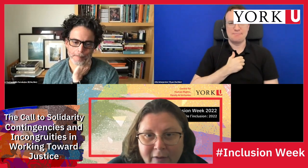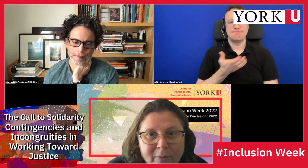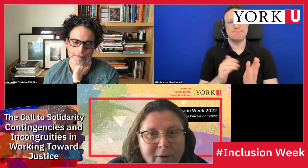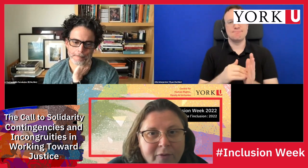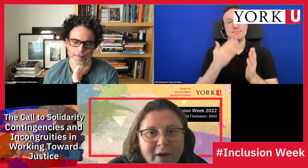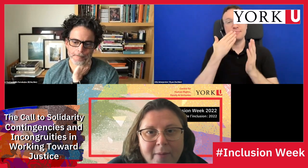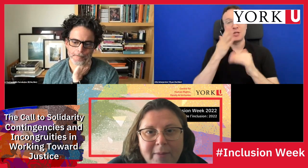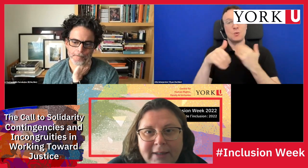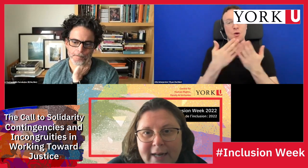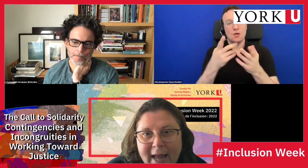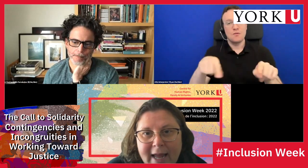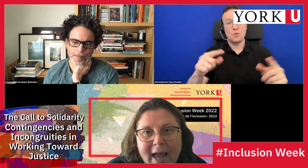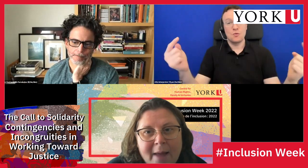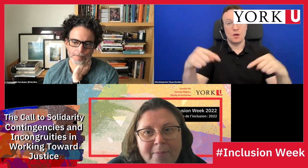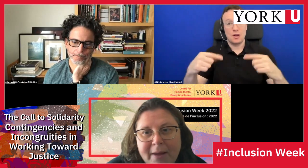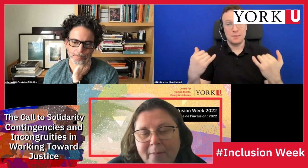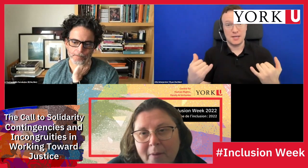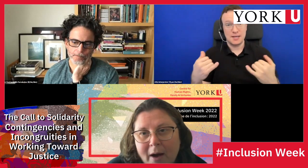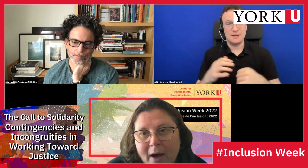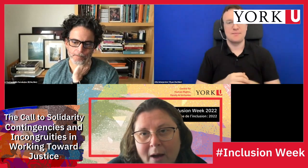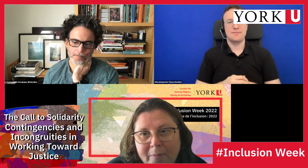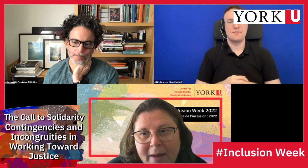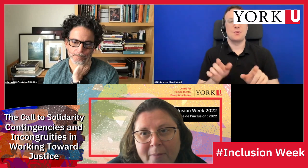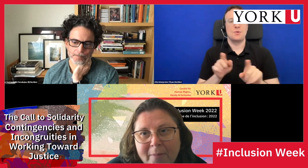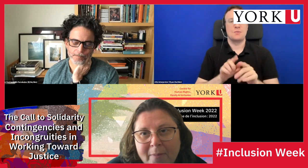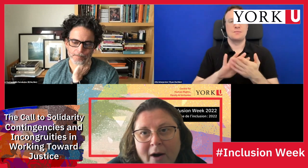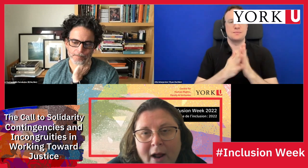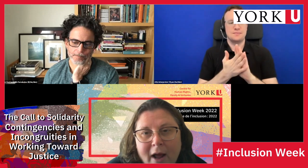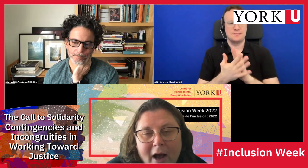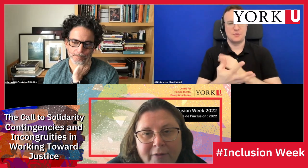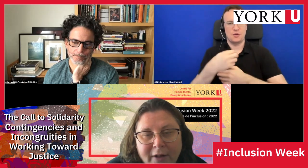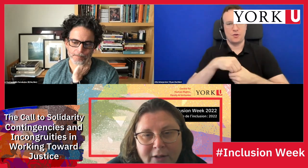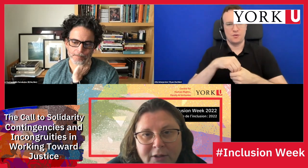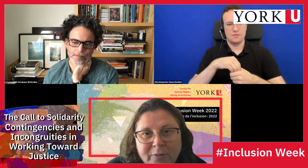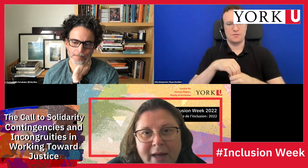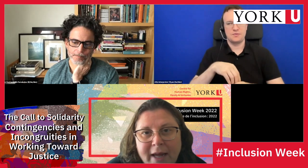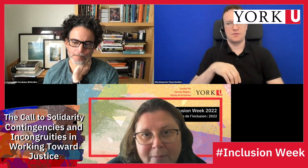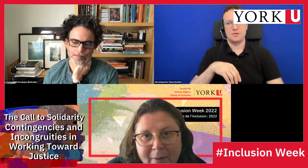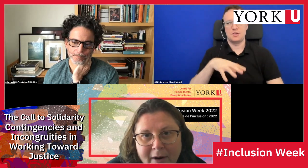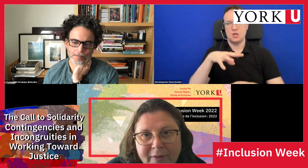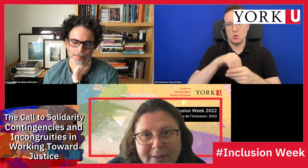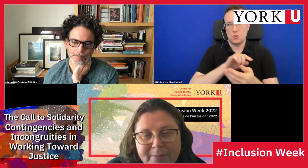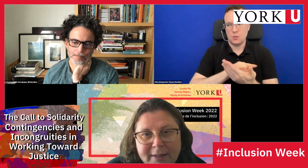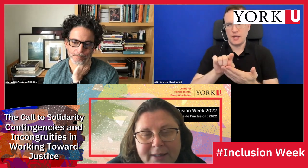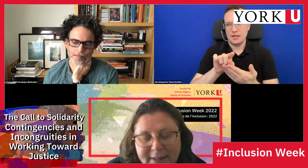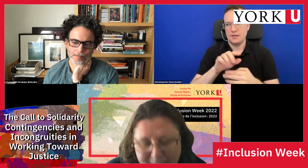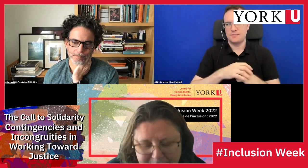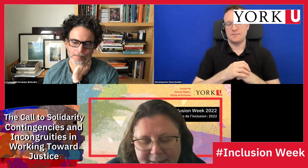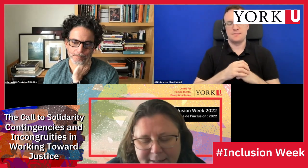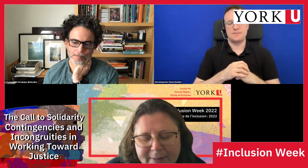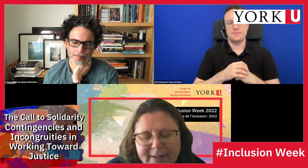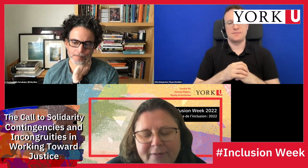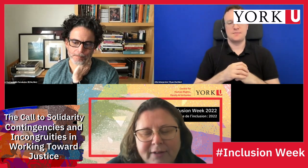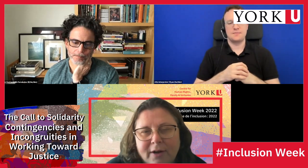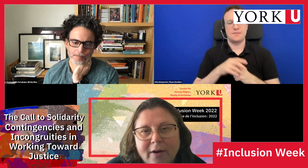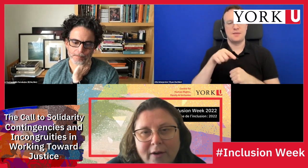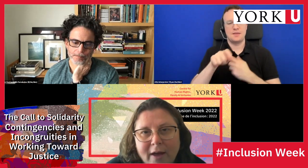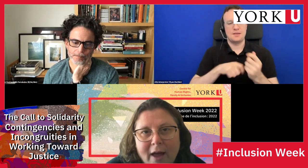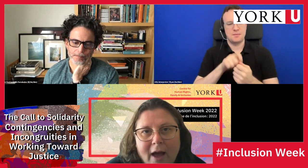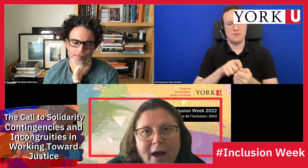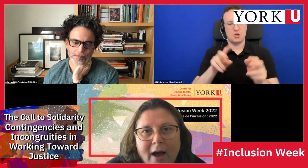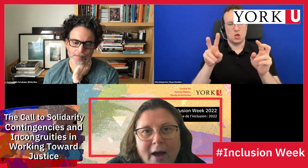thank everyone for coming today and being part of Inclusion Week and part of this specific